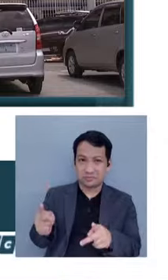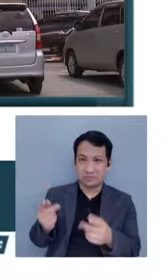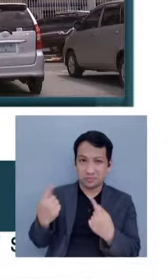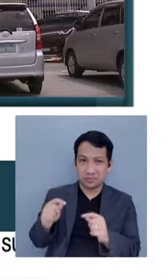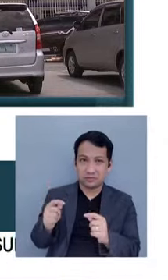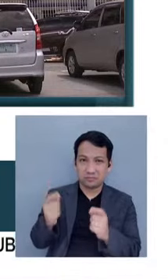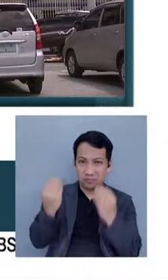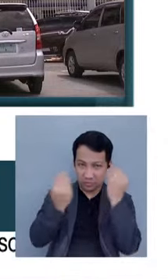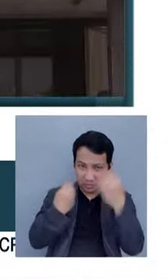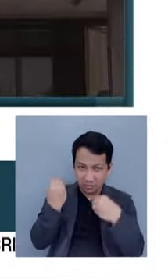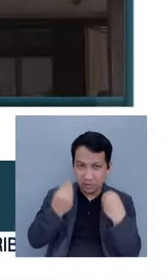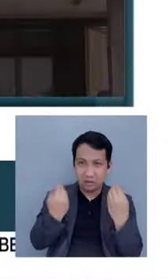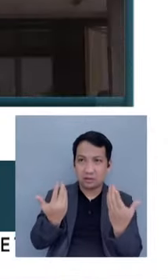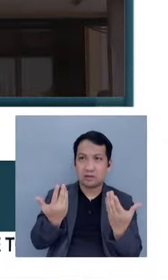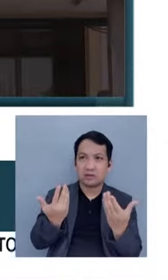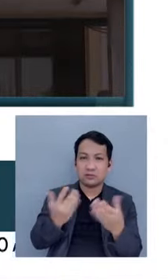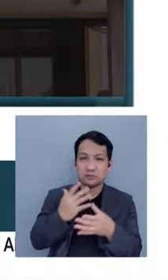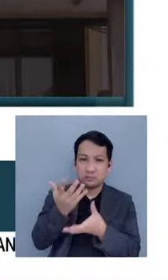confusion into the mix.